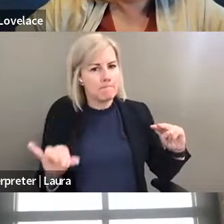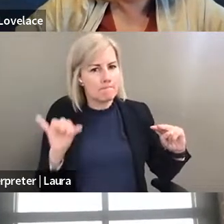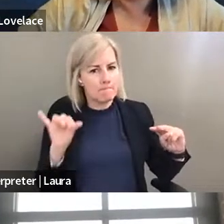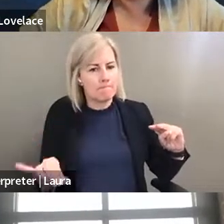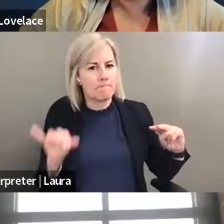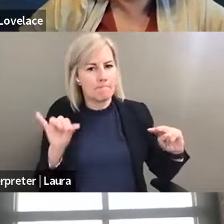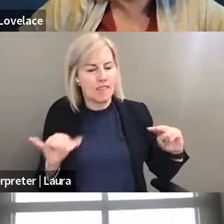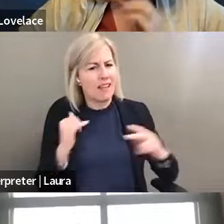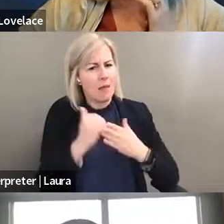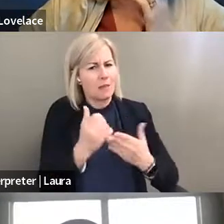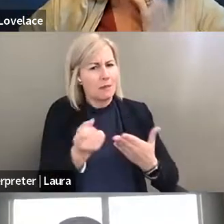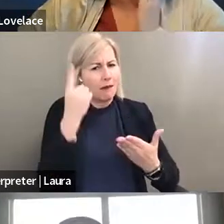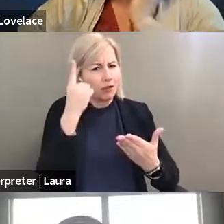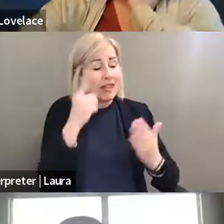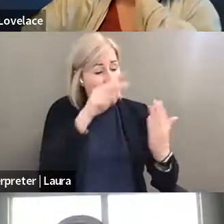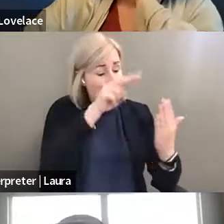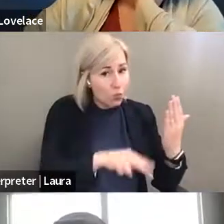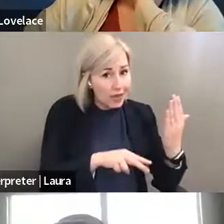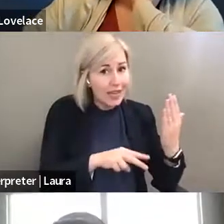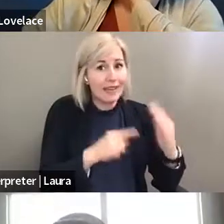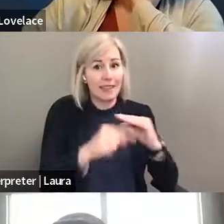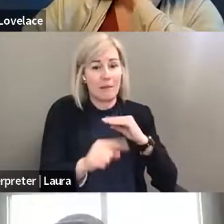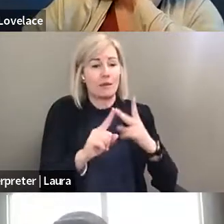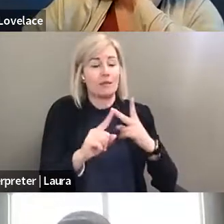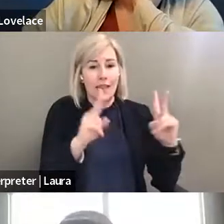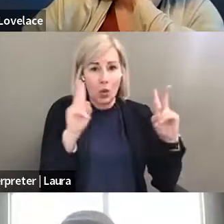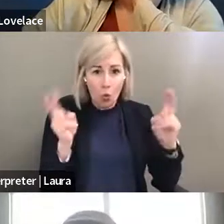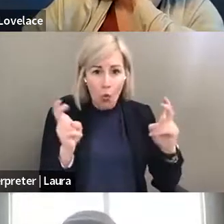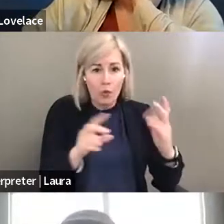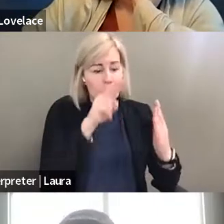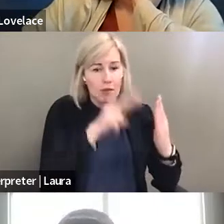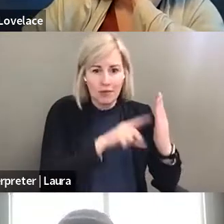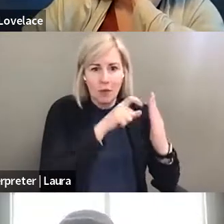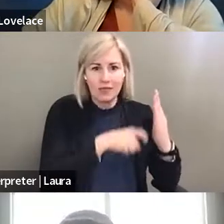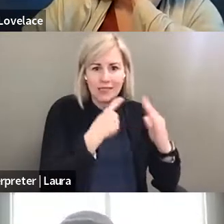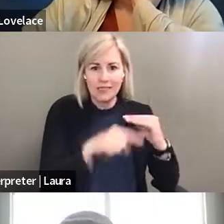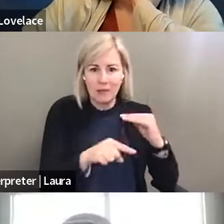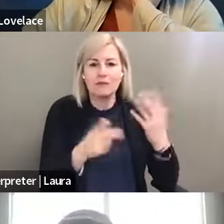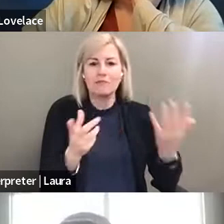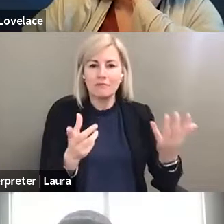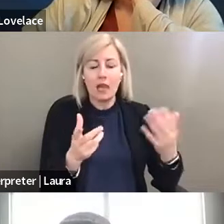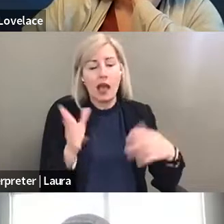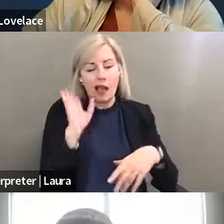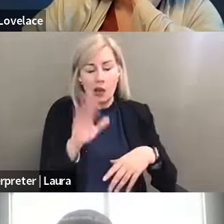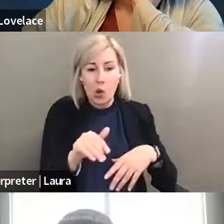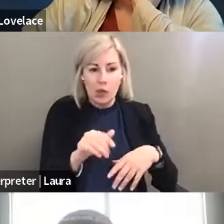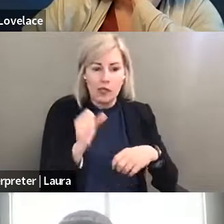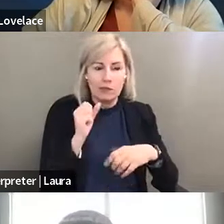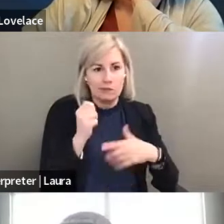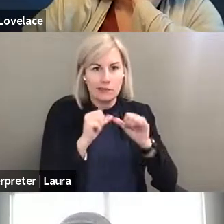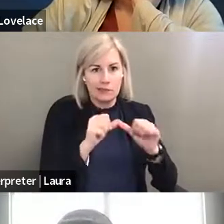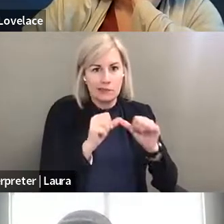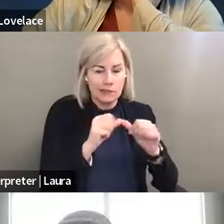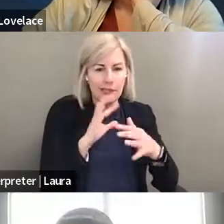issue is. And they often read and quote directly from those emails. So we're kind of sounding, we're kind of beating the drum on that, but it's an important